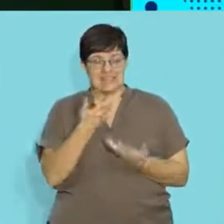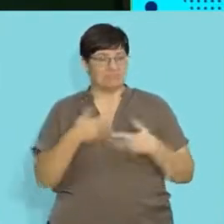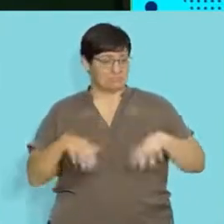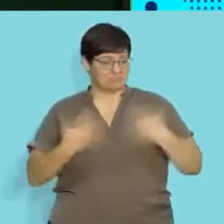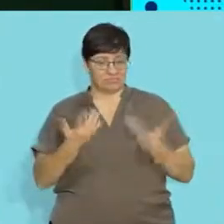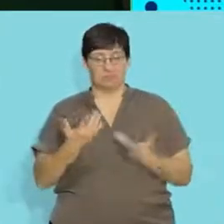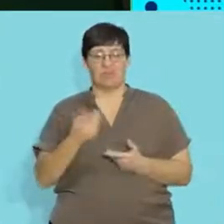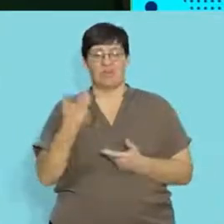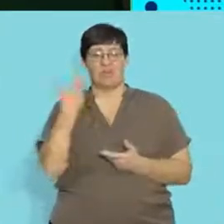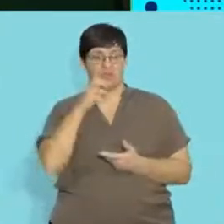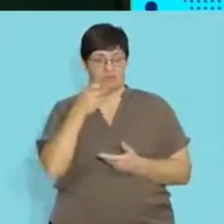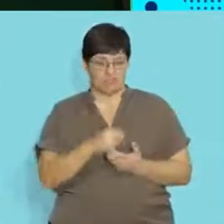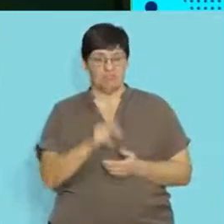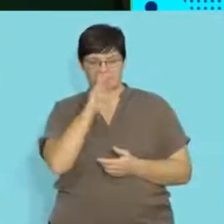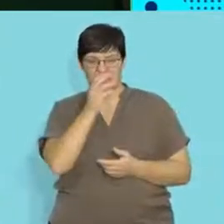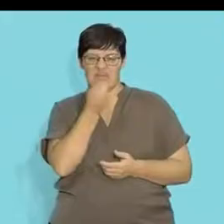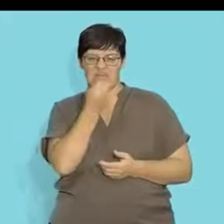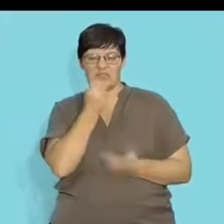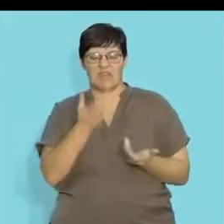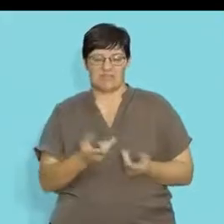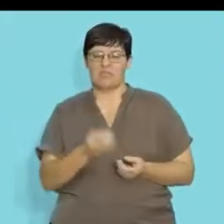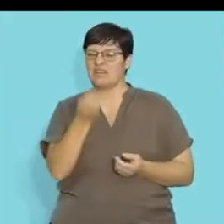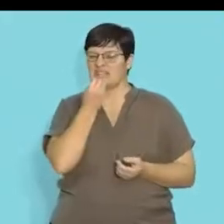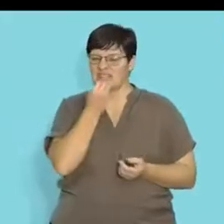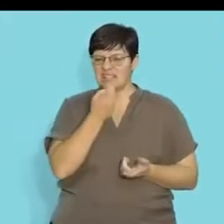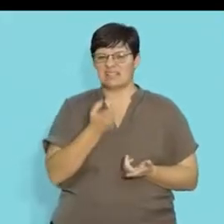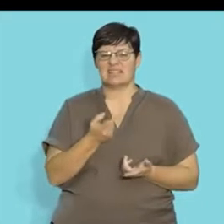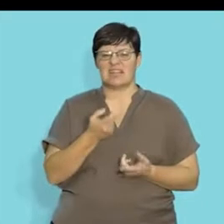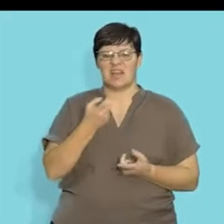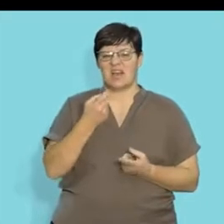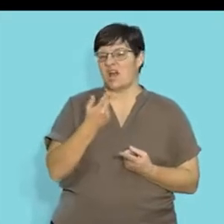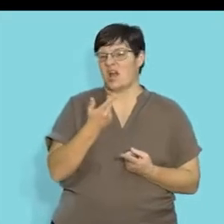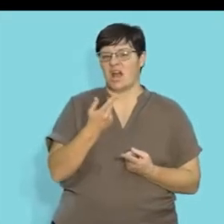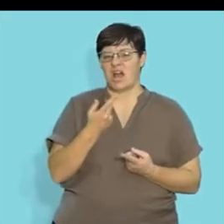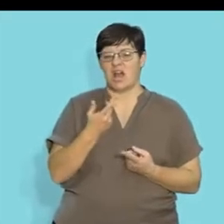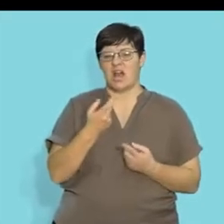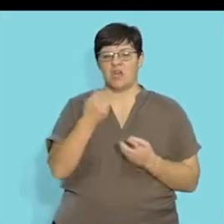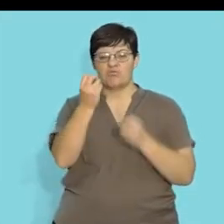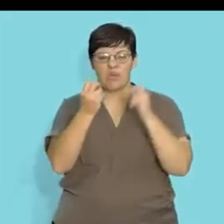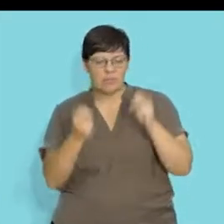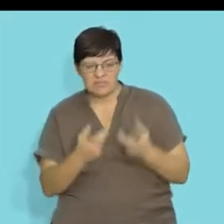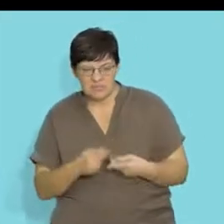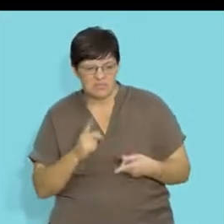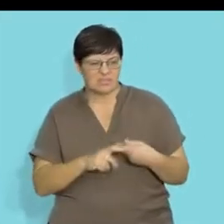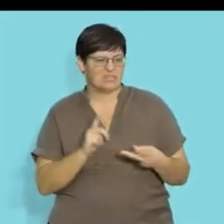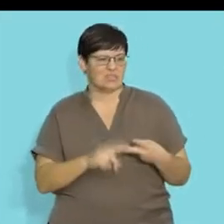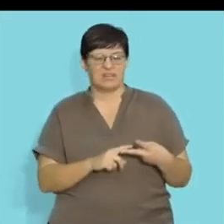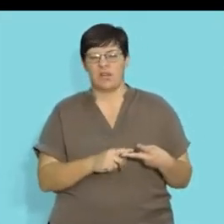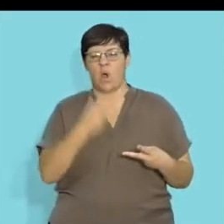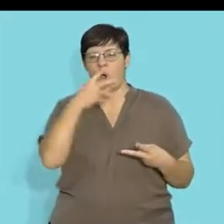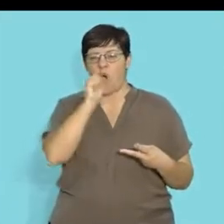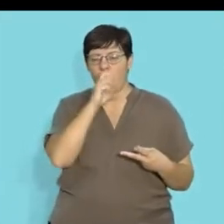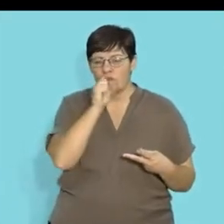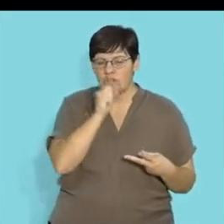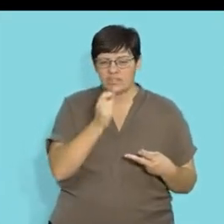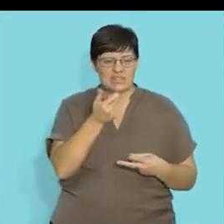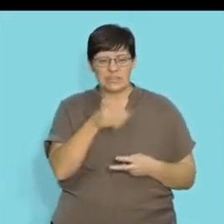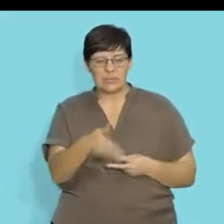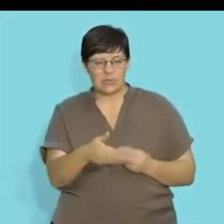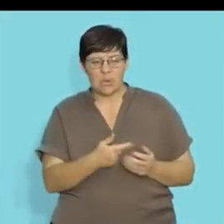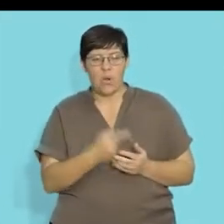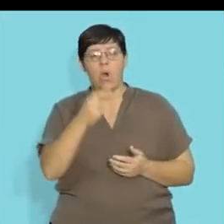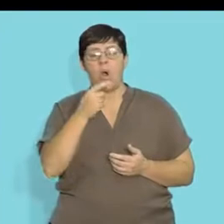this often in the fruit that we consume. We've eaten seedless grapes, you've probably consumed seedless oranges,